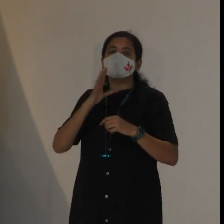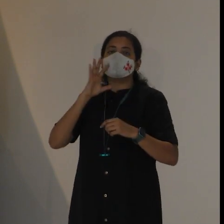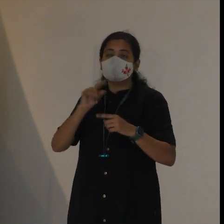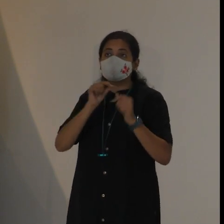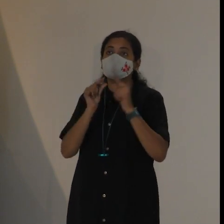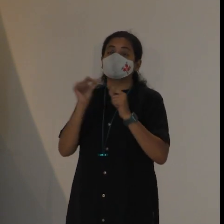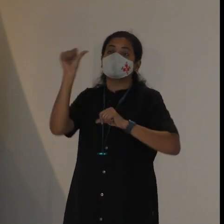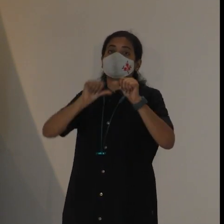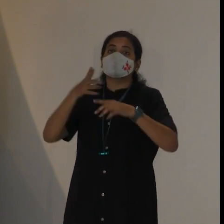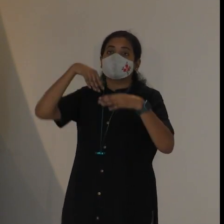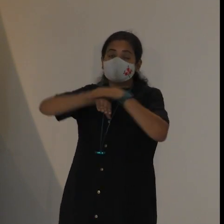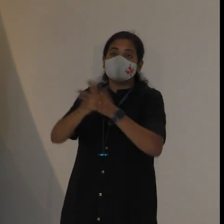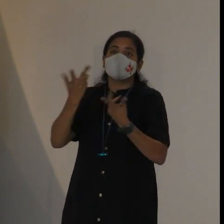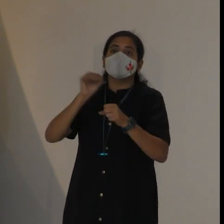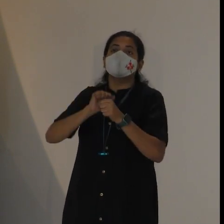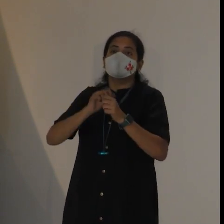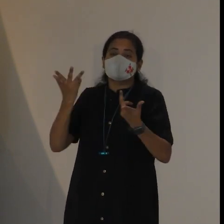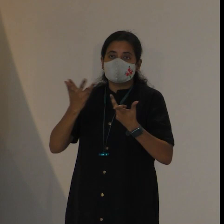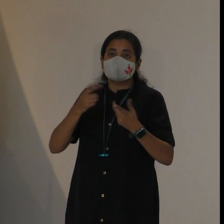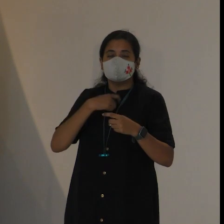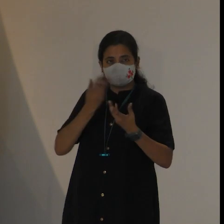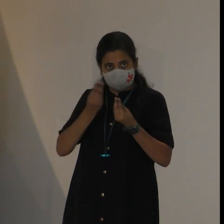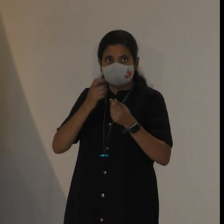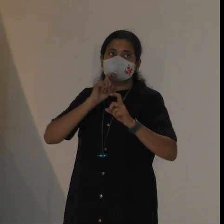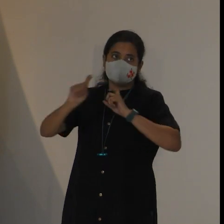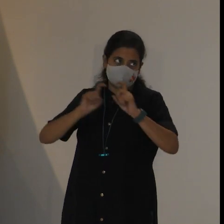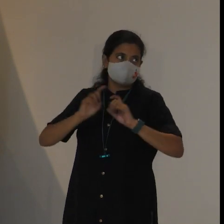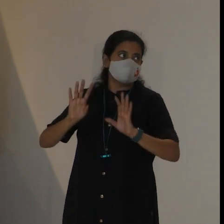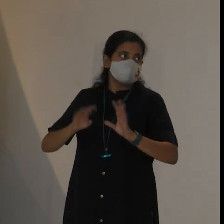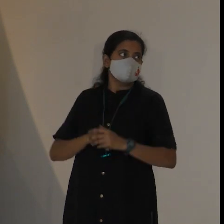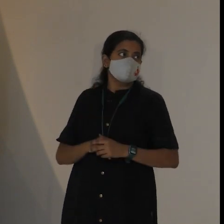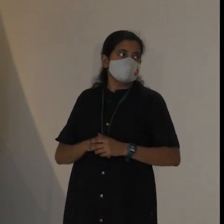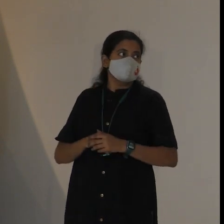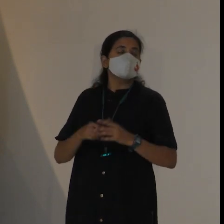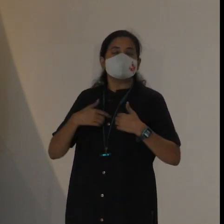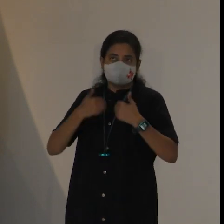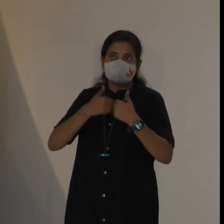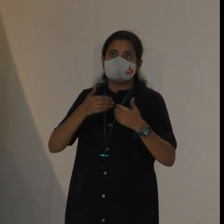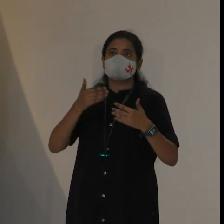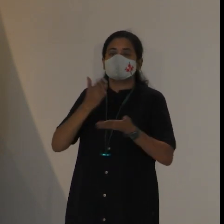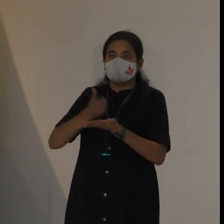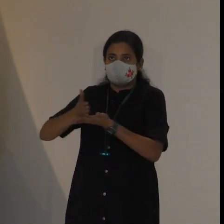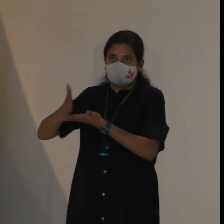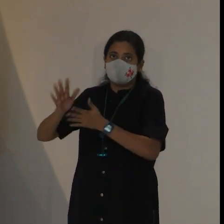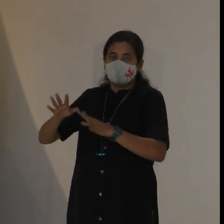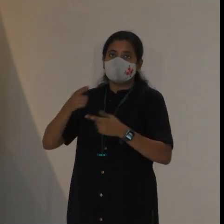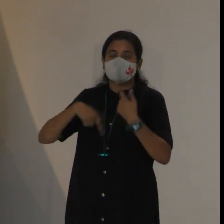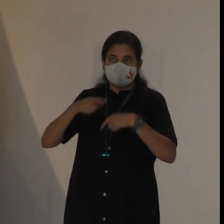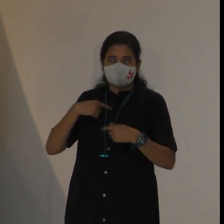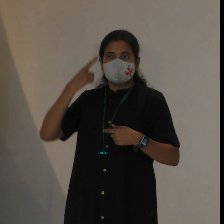projects. And those are the ones that I would be asking them. So that's how we've divided our panel today, and we hope